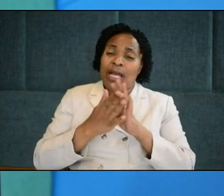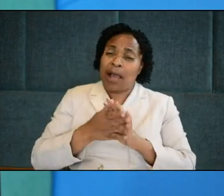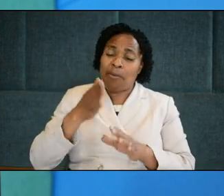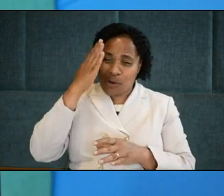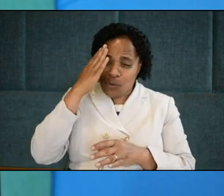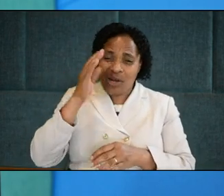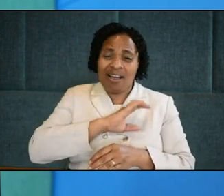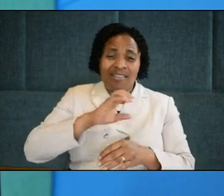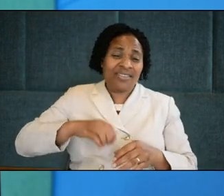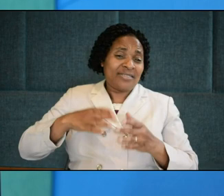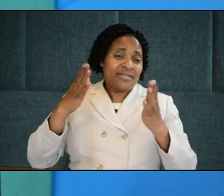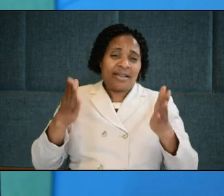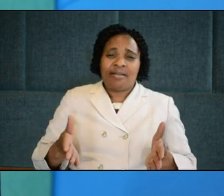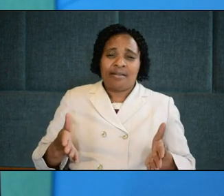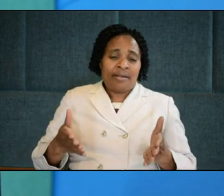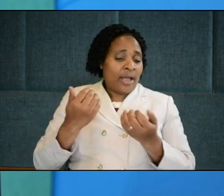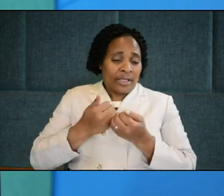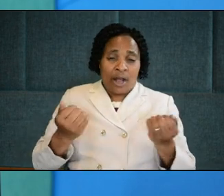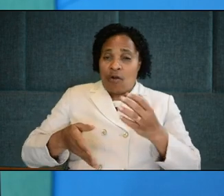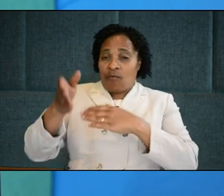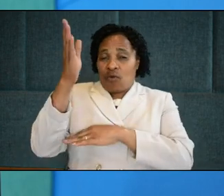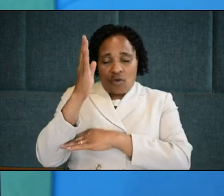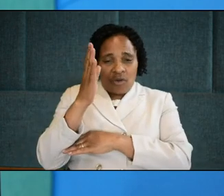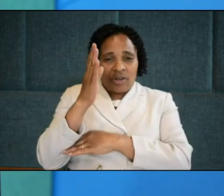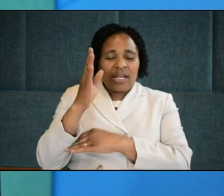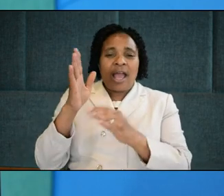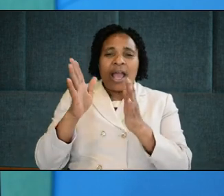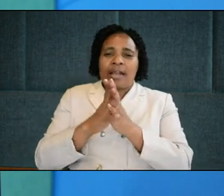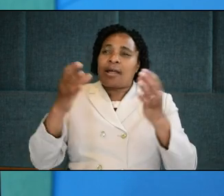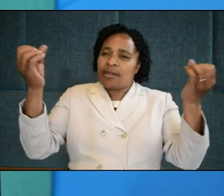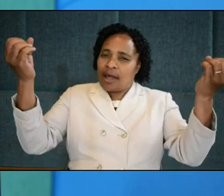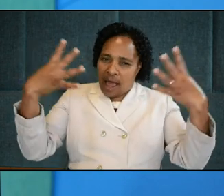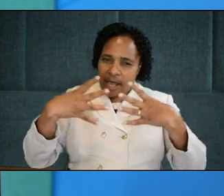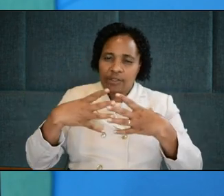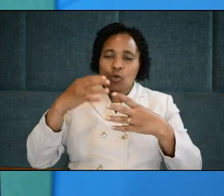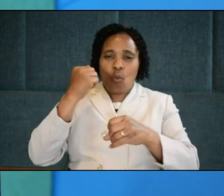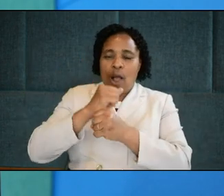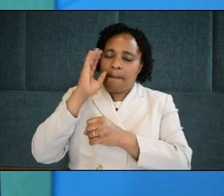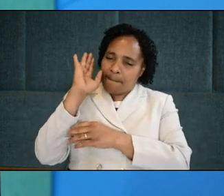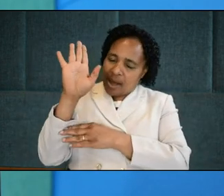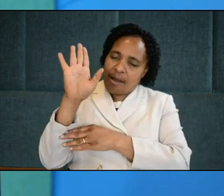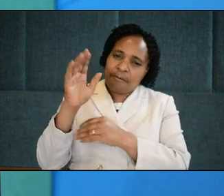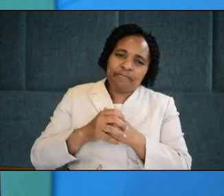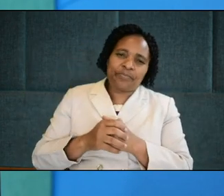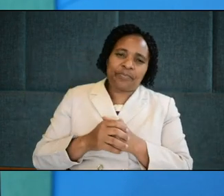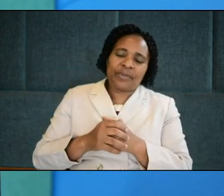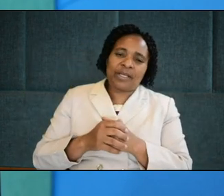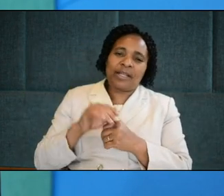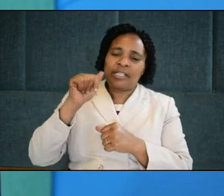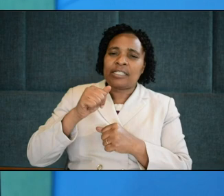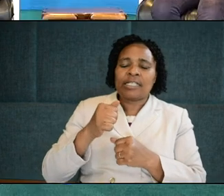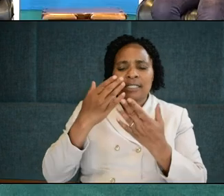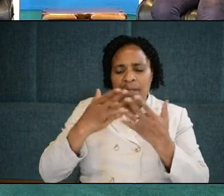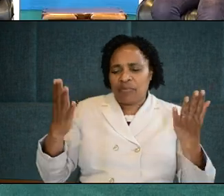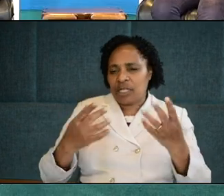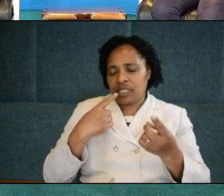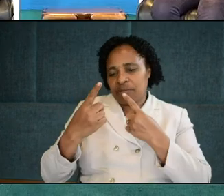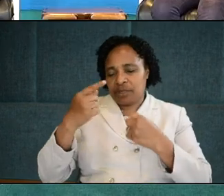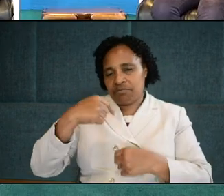a Christian or as a children of God and a light to his works. So that's really something that speaks out to